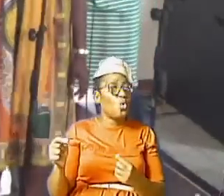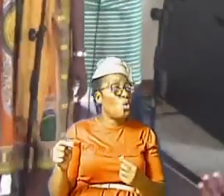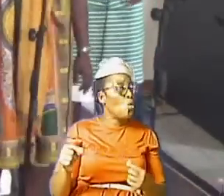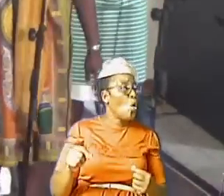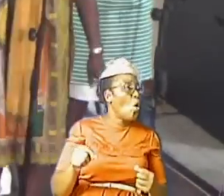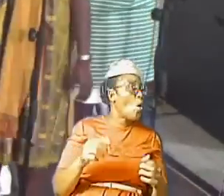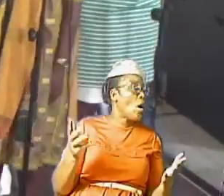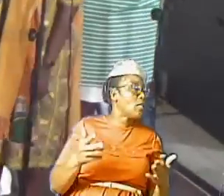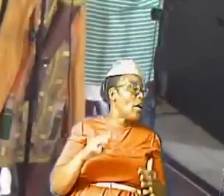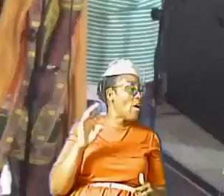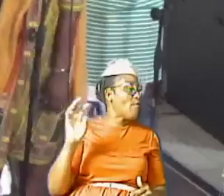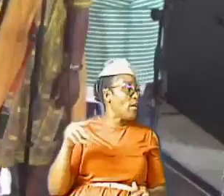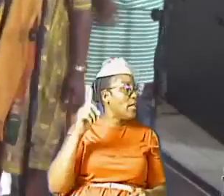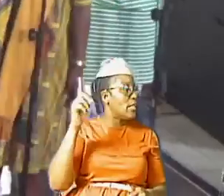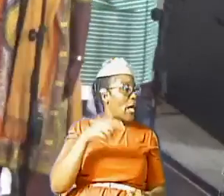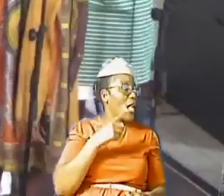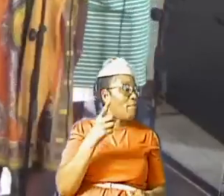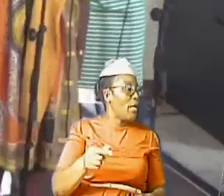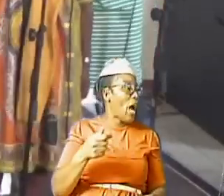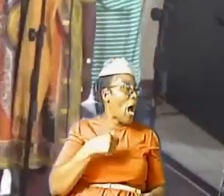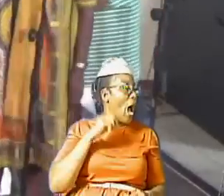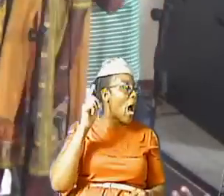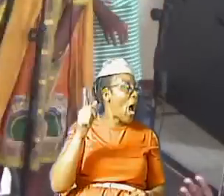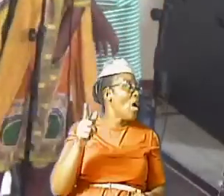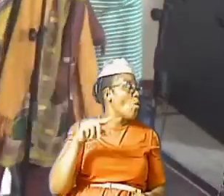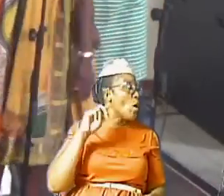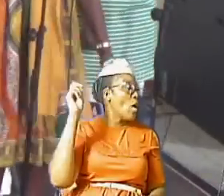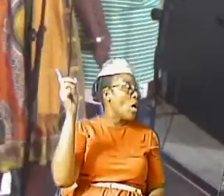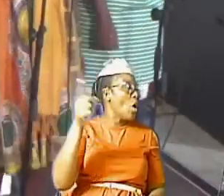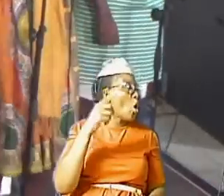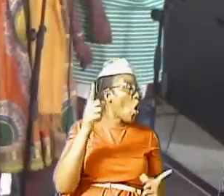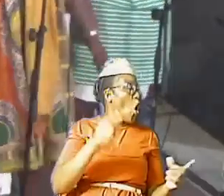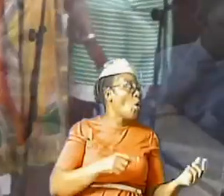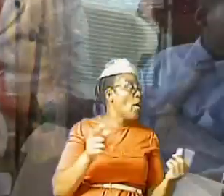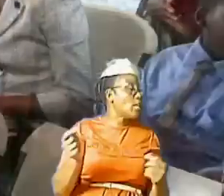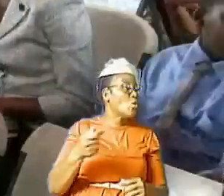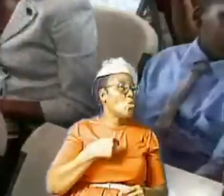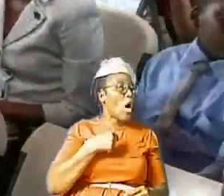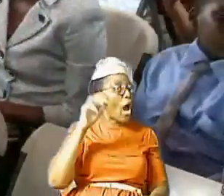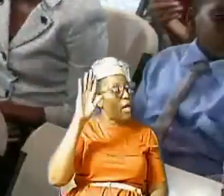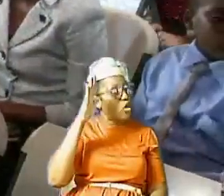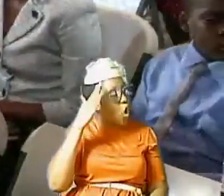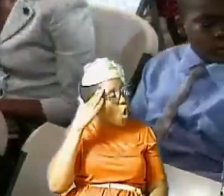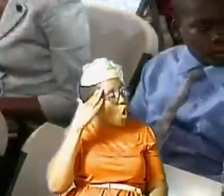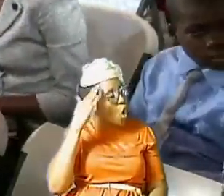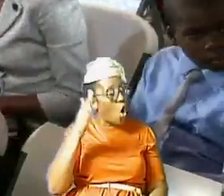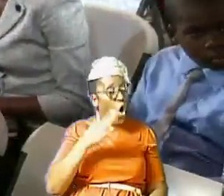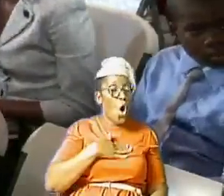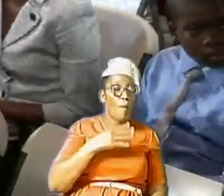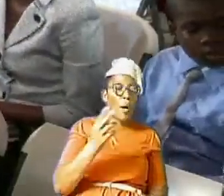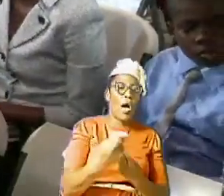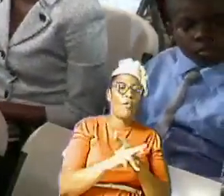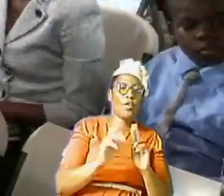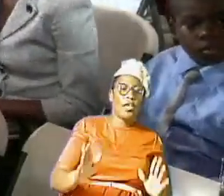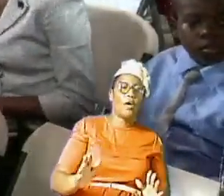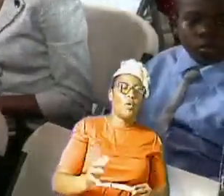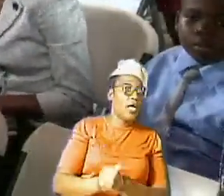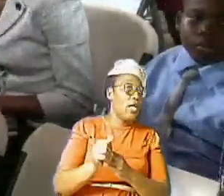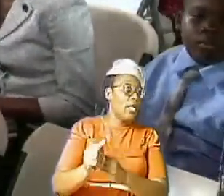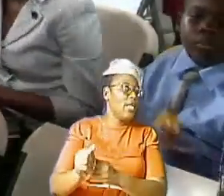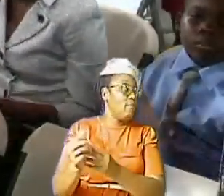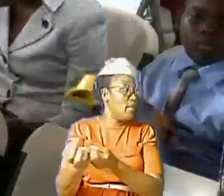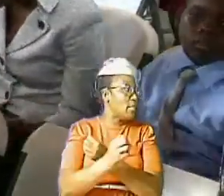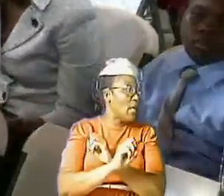cold. I'll do whatsoever he bids me, I will always do. I know